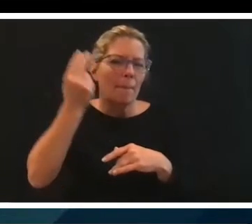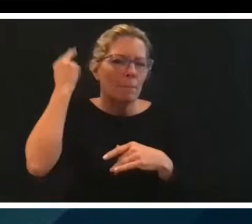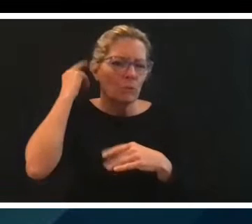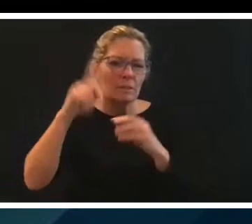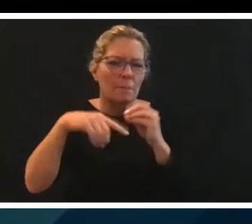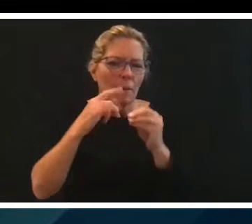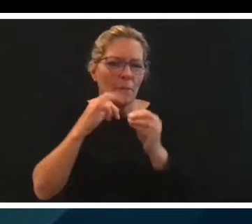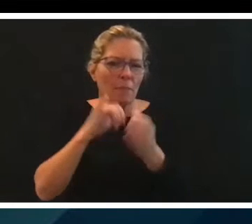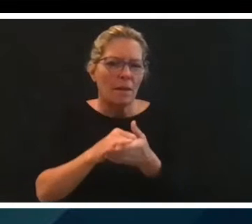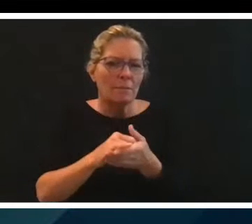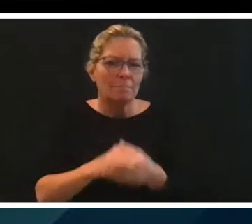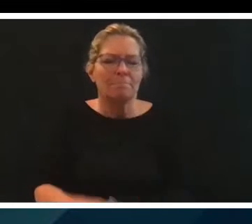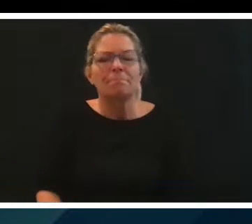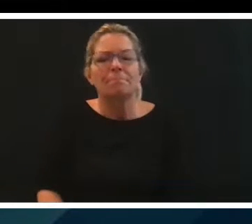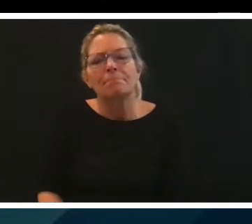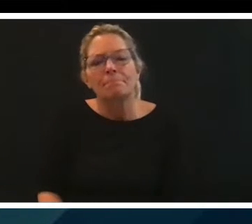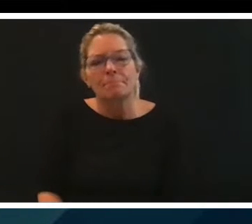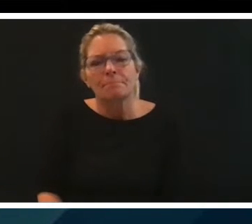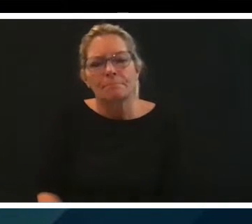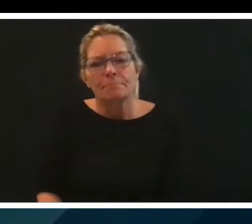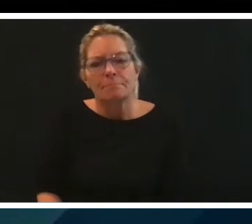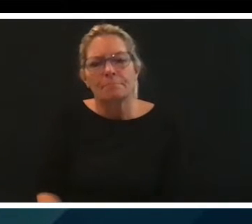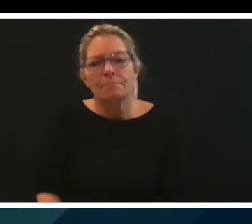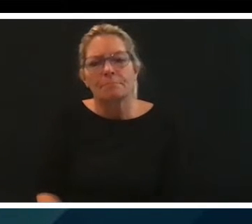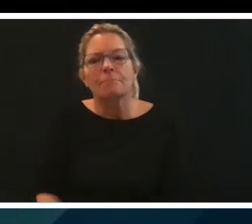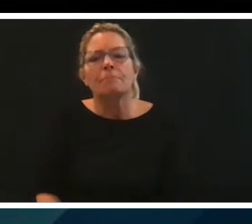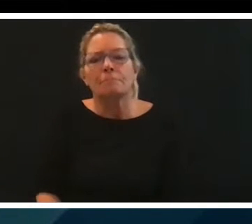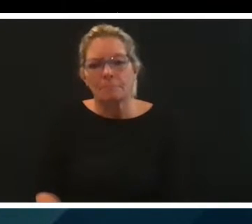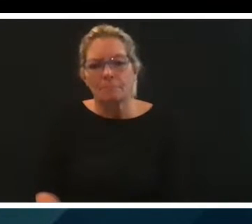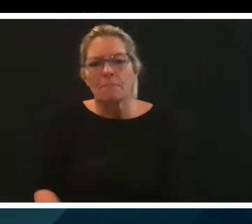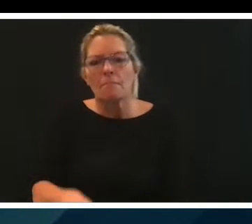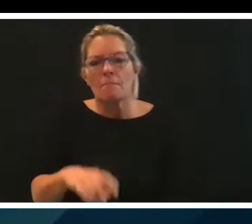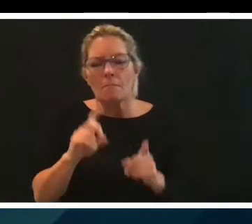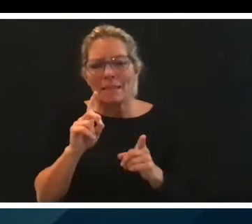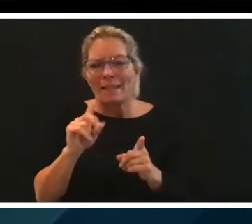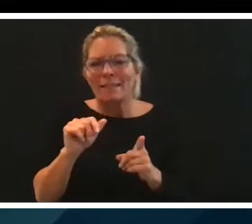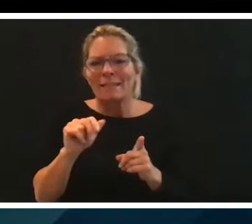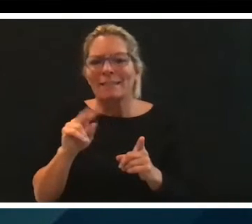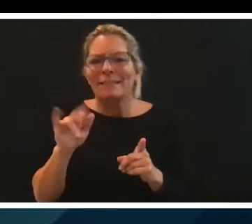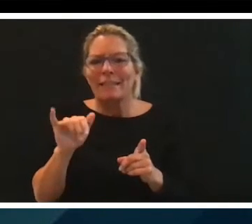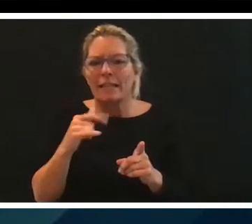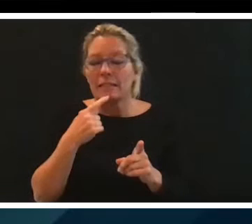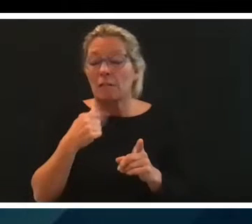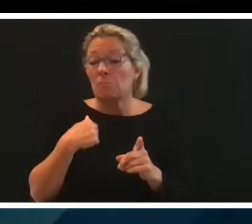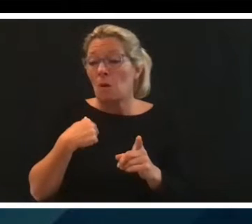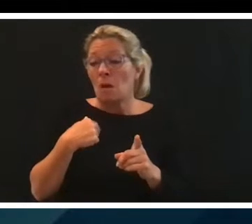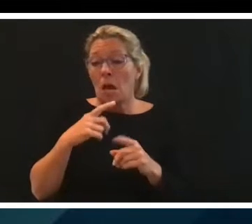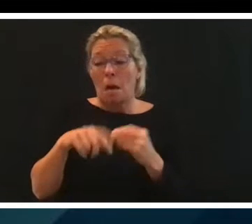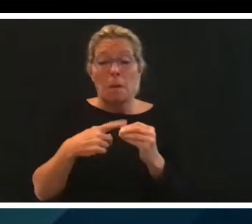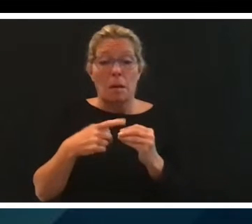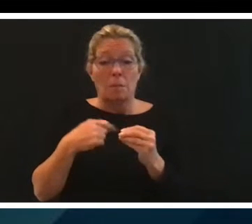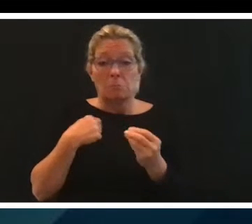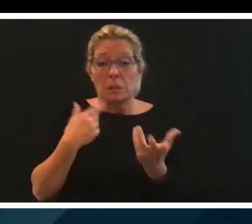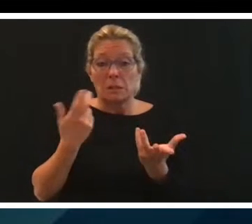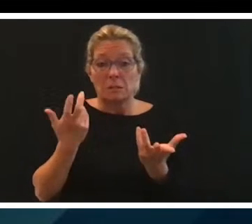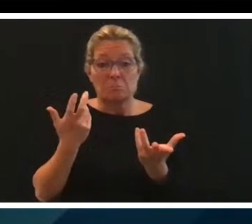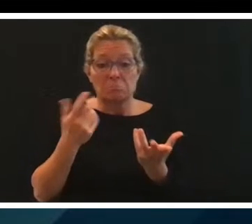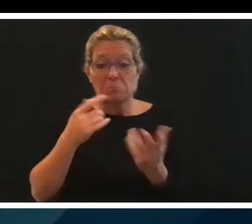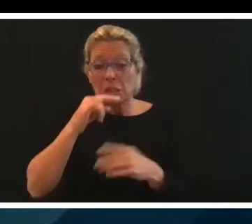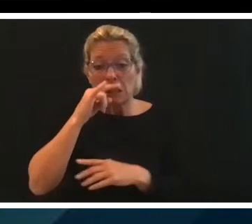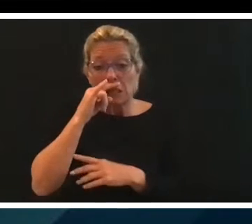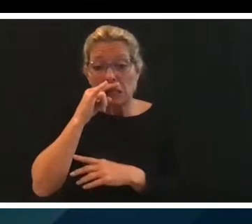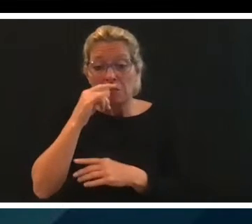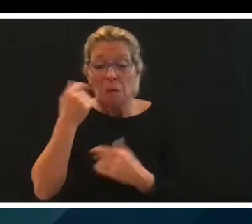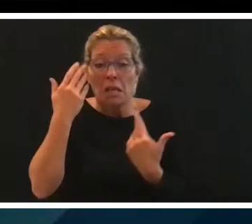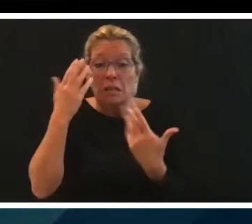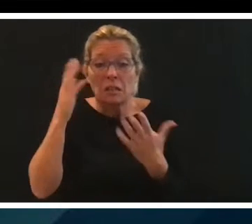Um, well, as far as being a kid goes, I didn't really know I was different. Um, Someone had to